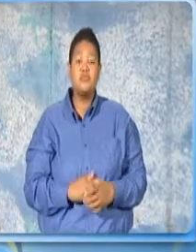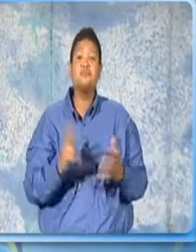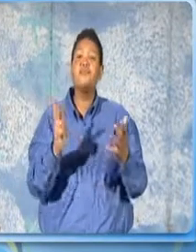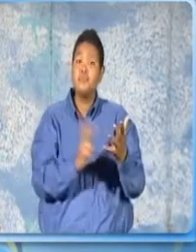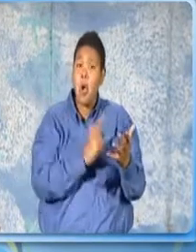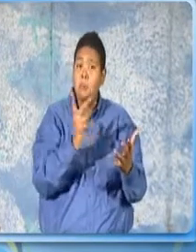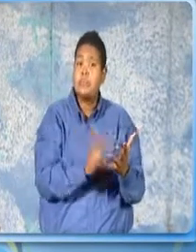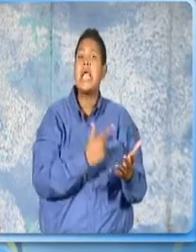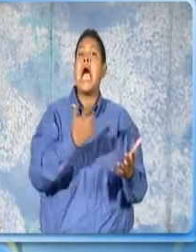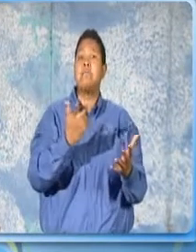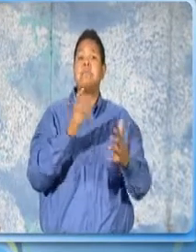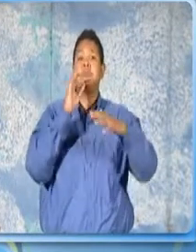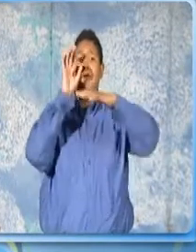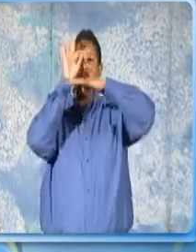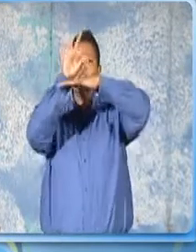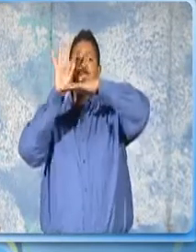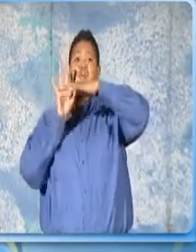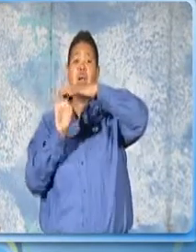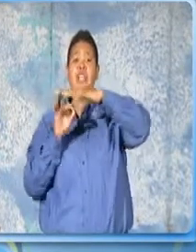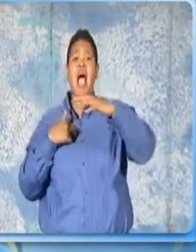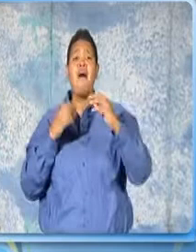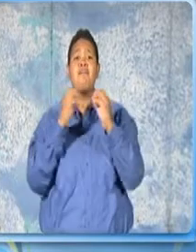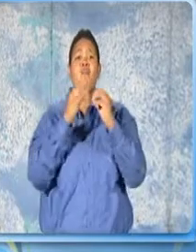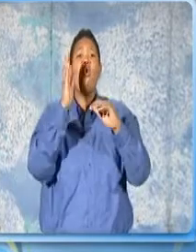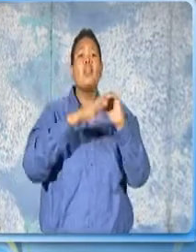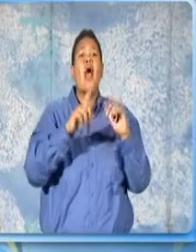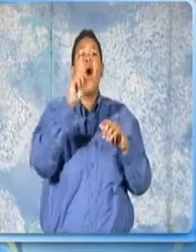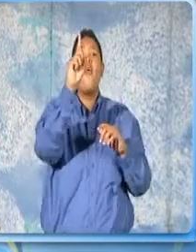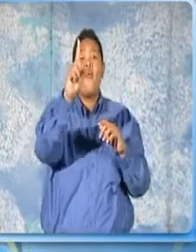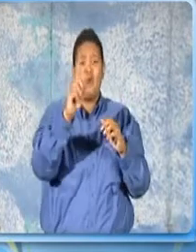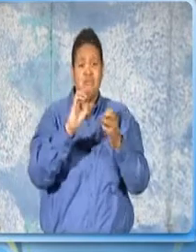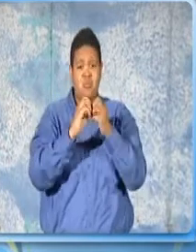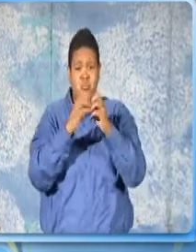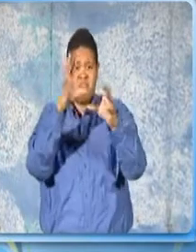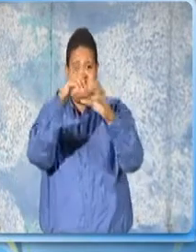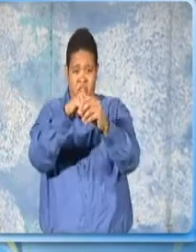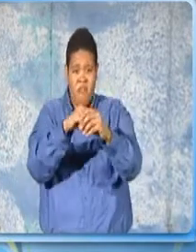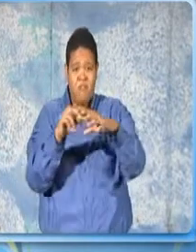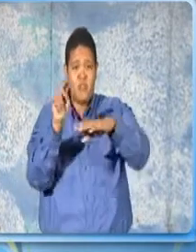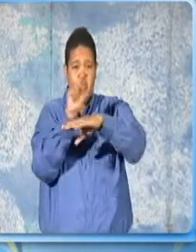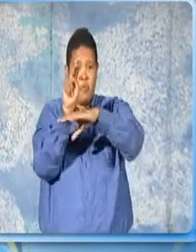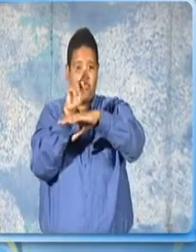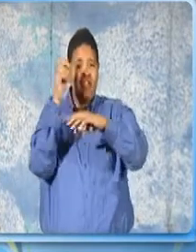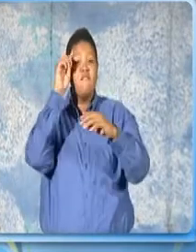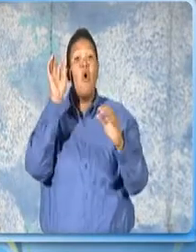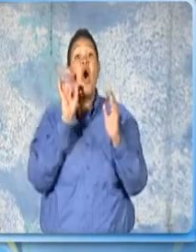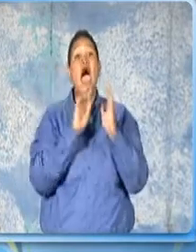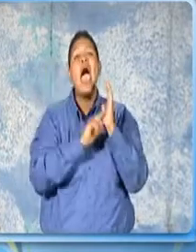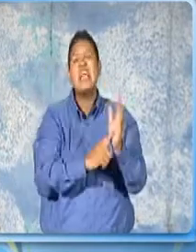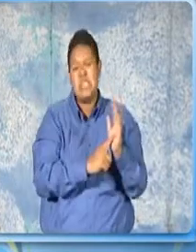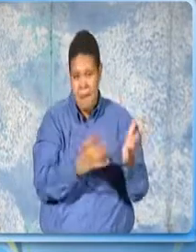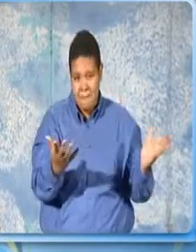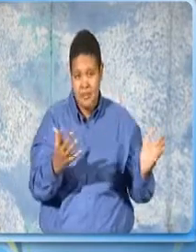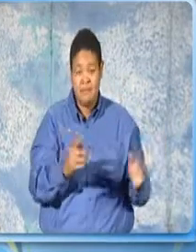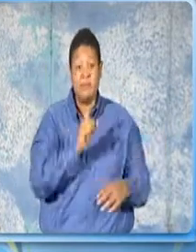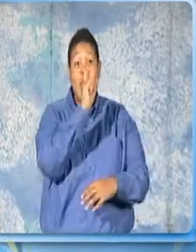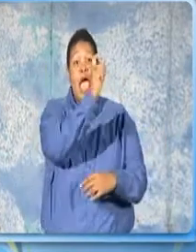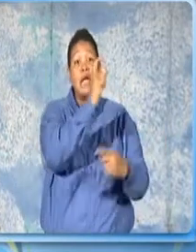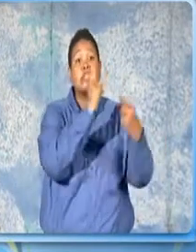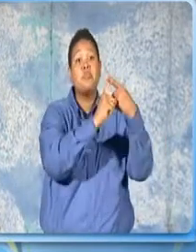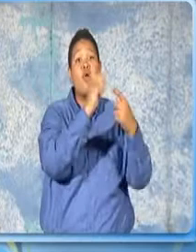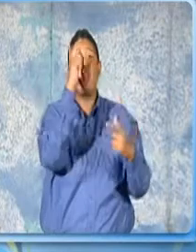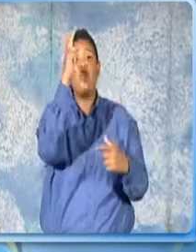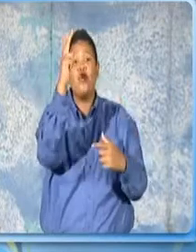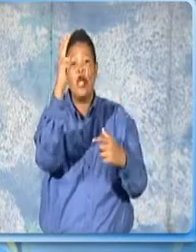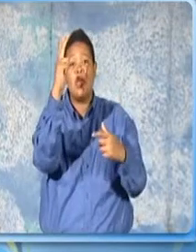Sometimes the fraction has more than one term in its numerator. For example, x plus 3 over